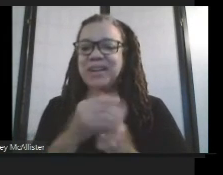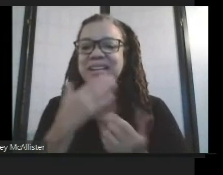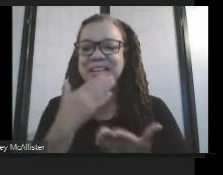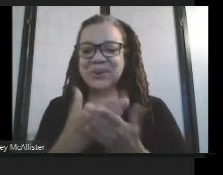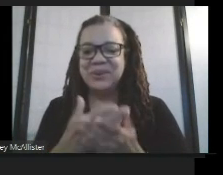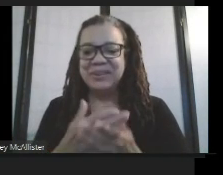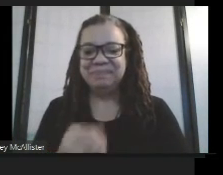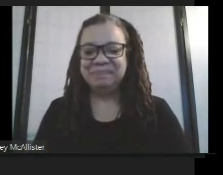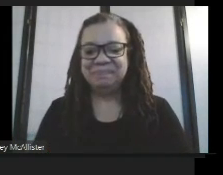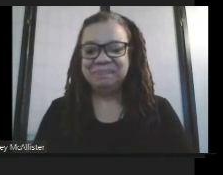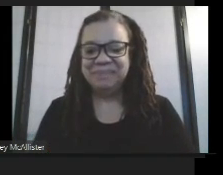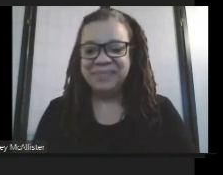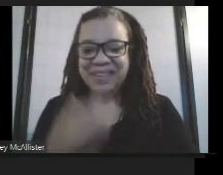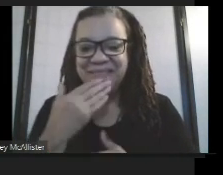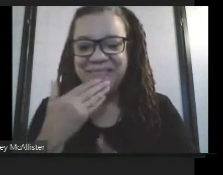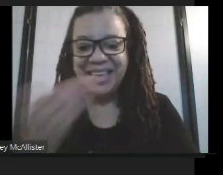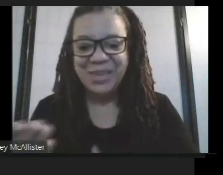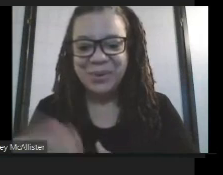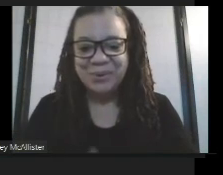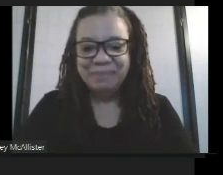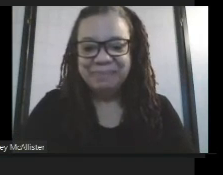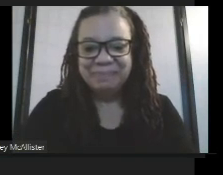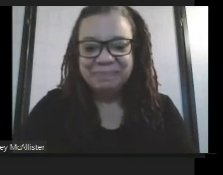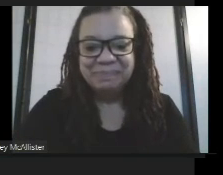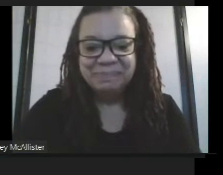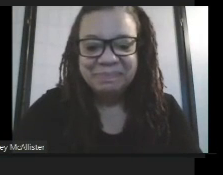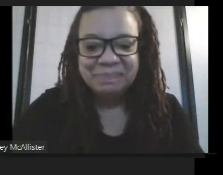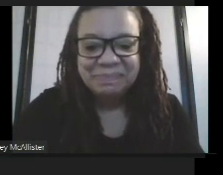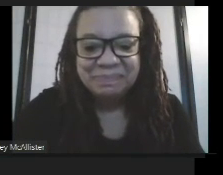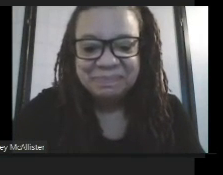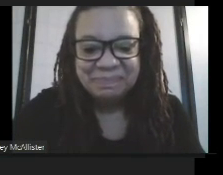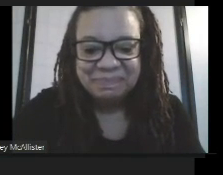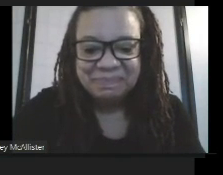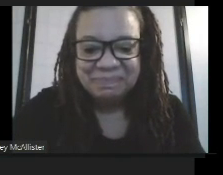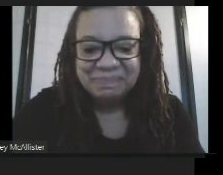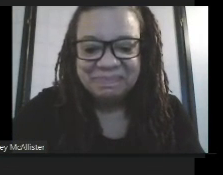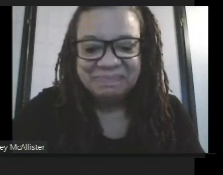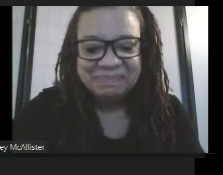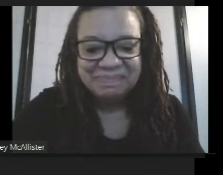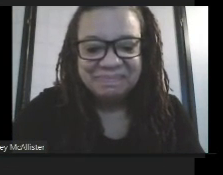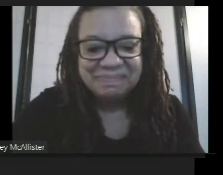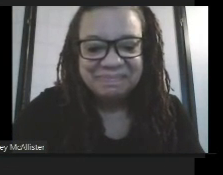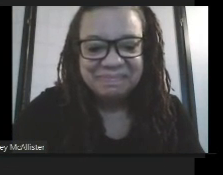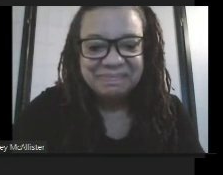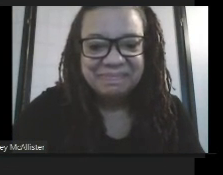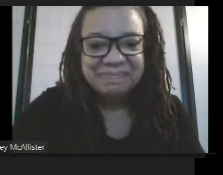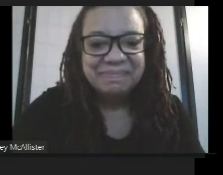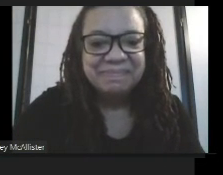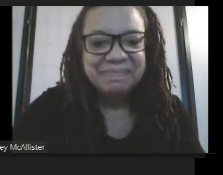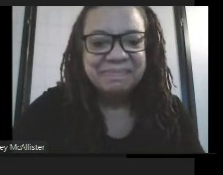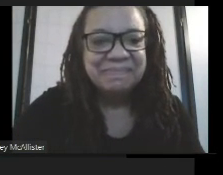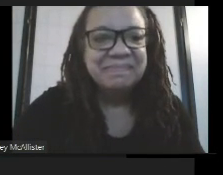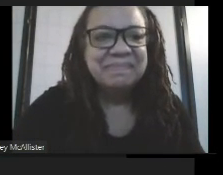evocative. Great, thank you. You can stop sharing now.